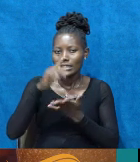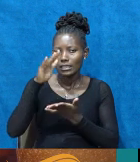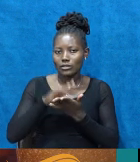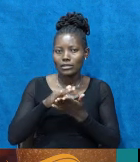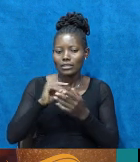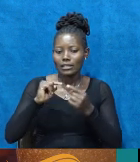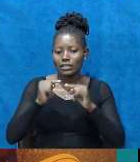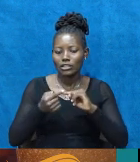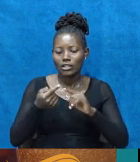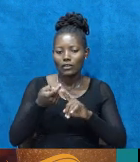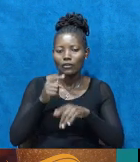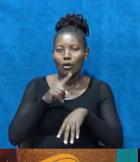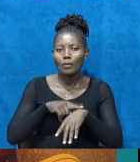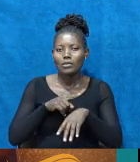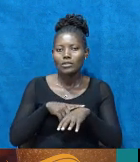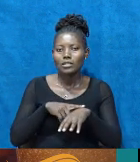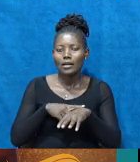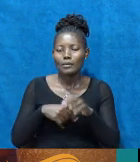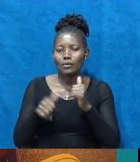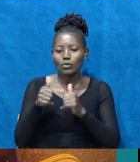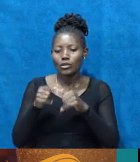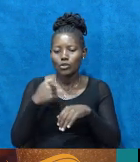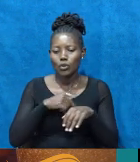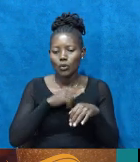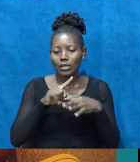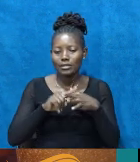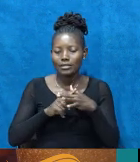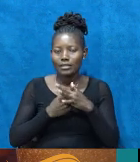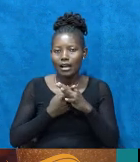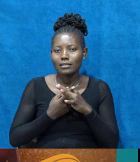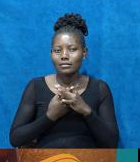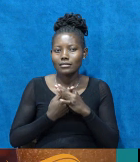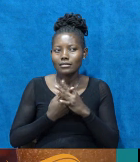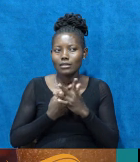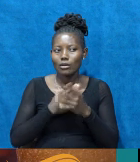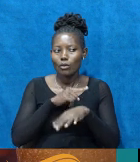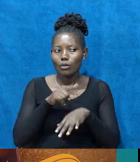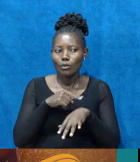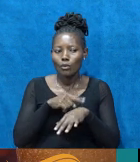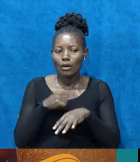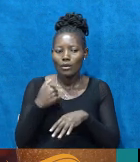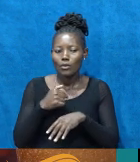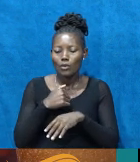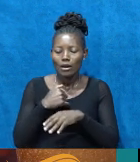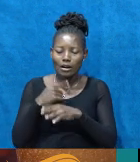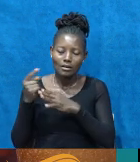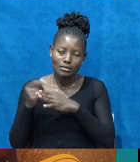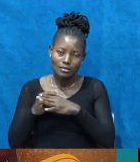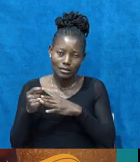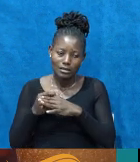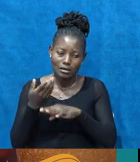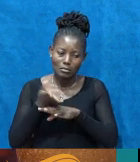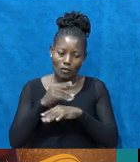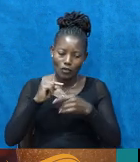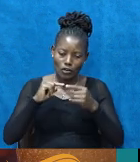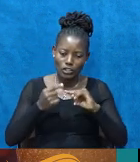active sports. And we start reducing injury, or the time frame in which we start reducing injury starts